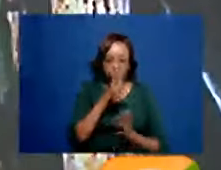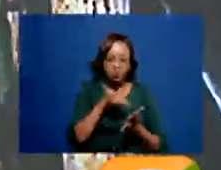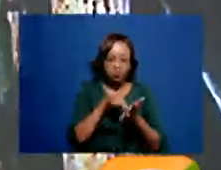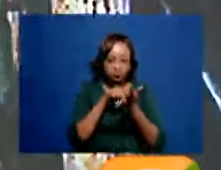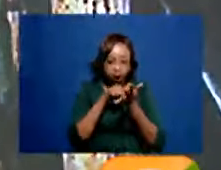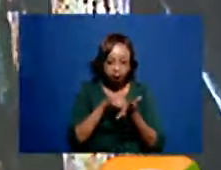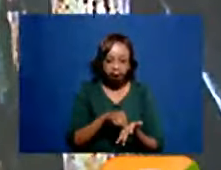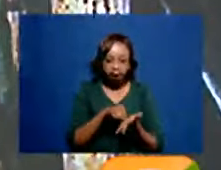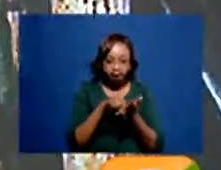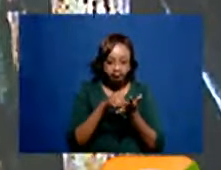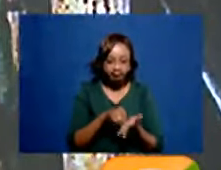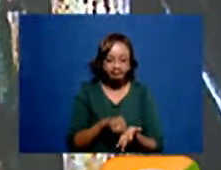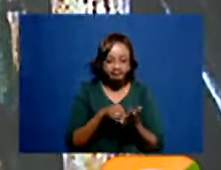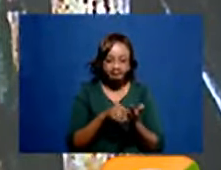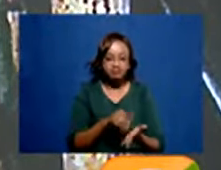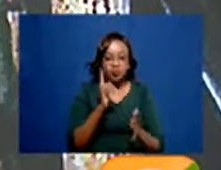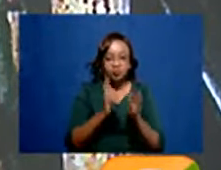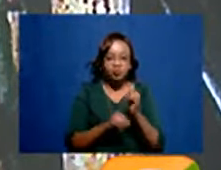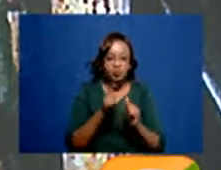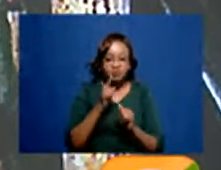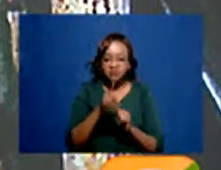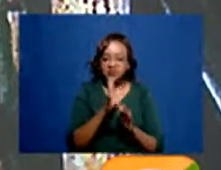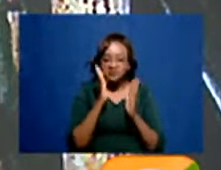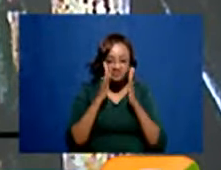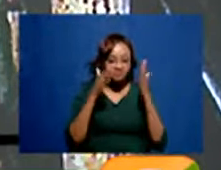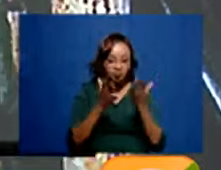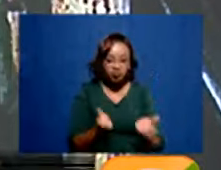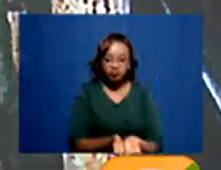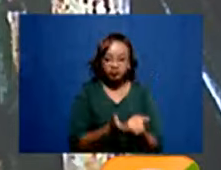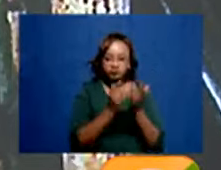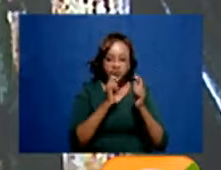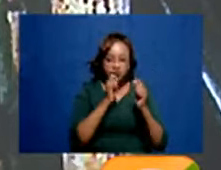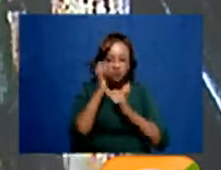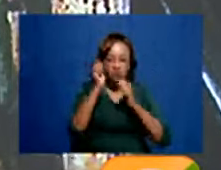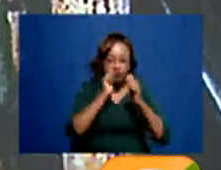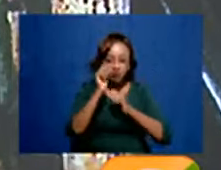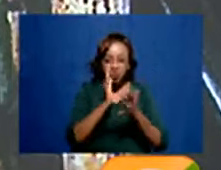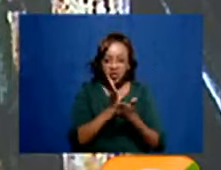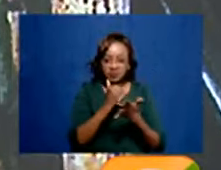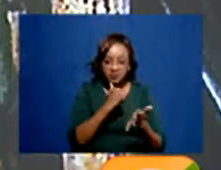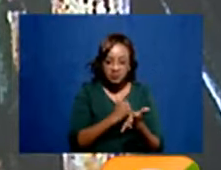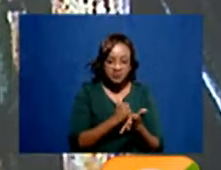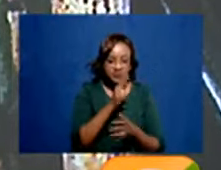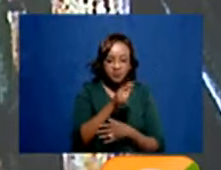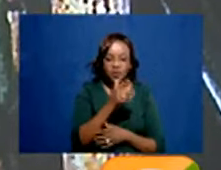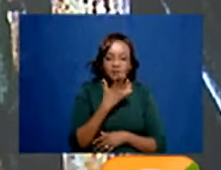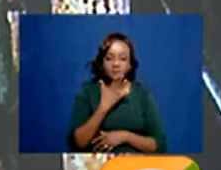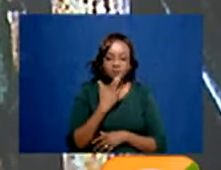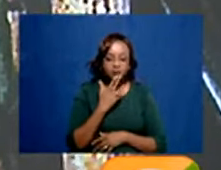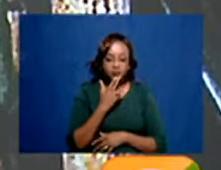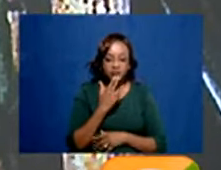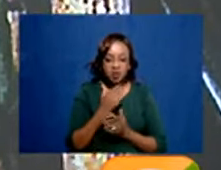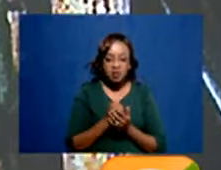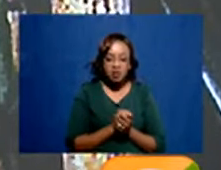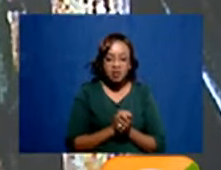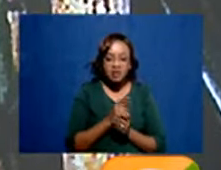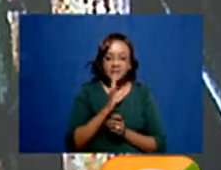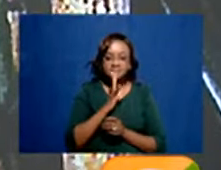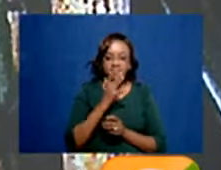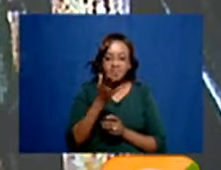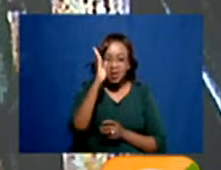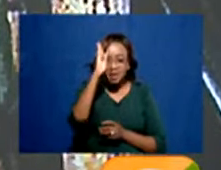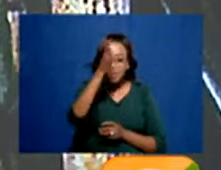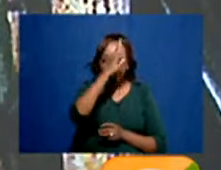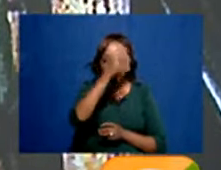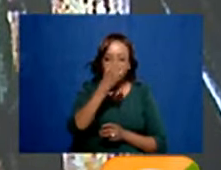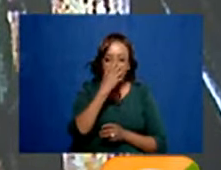Back, it's time for business, and President William Ruto has reiterated his commitment to reviving the ailing sugar sector in the country. Speaking in